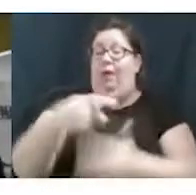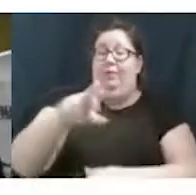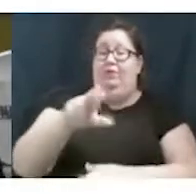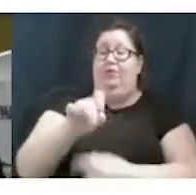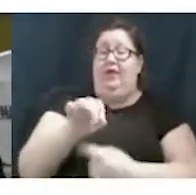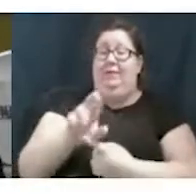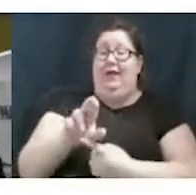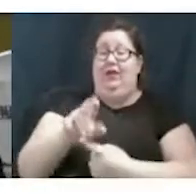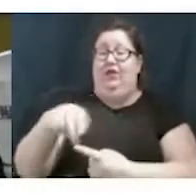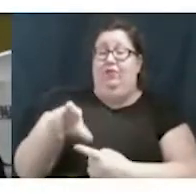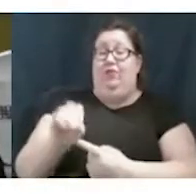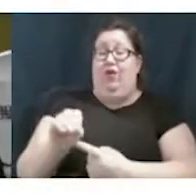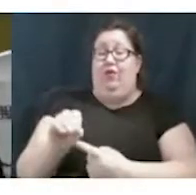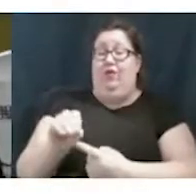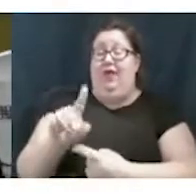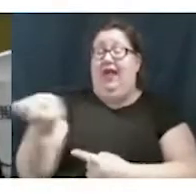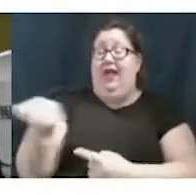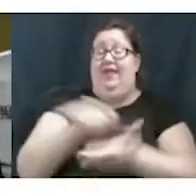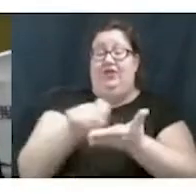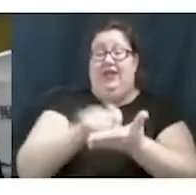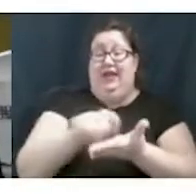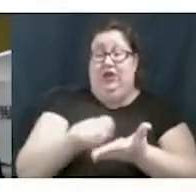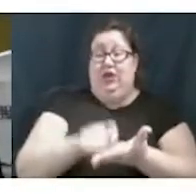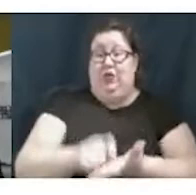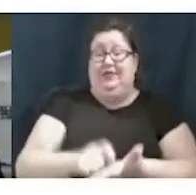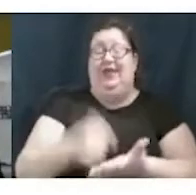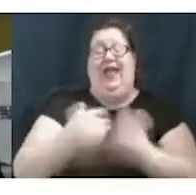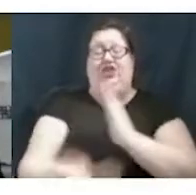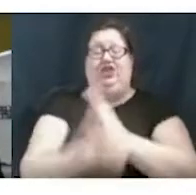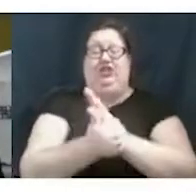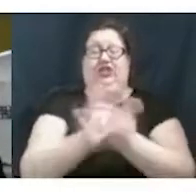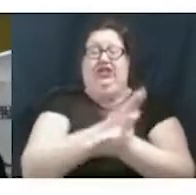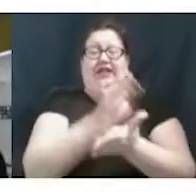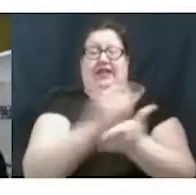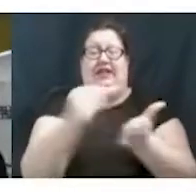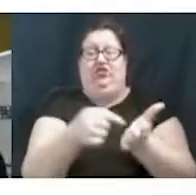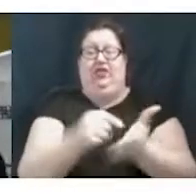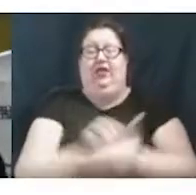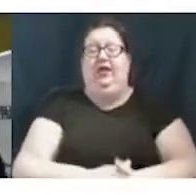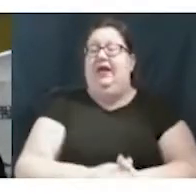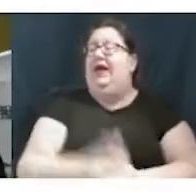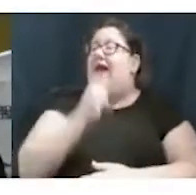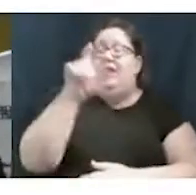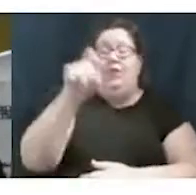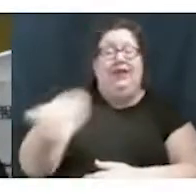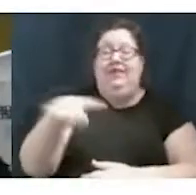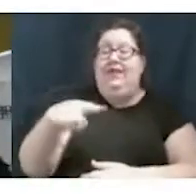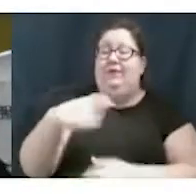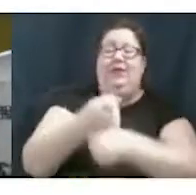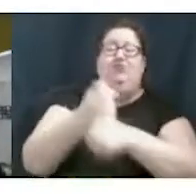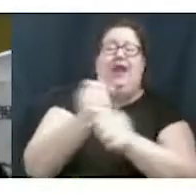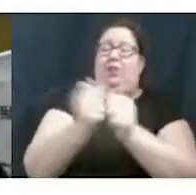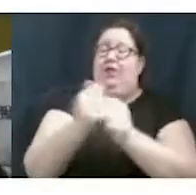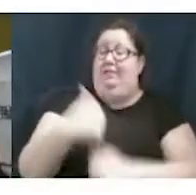taking notes on the note sheet that I have attached on this slide. I don't need them to be creating with me, although